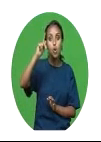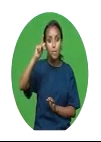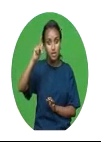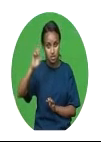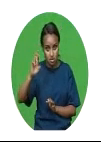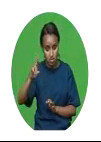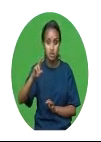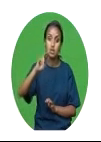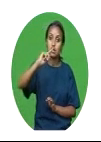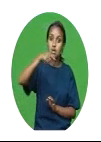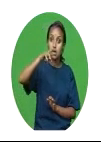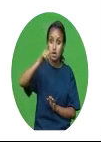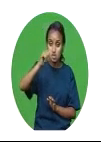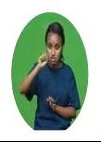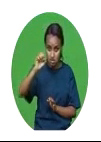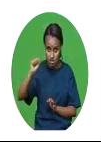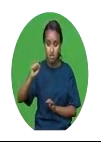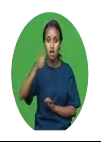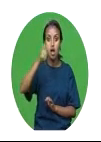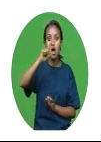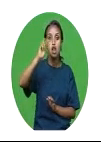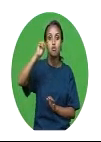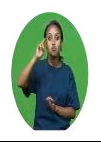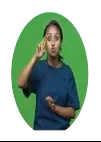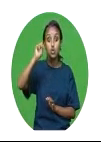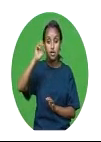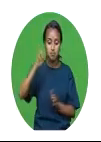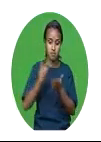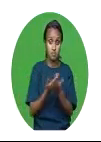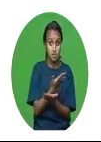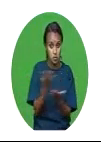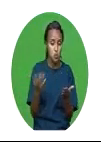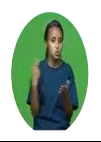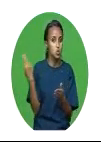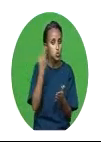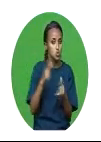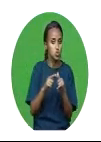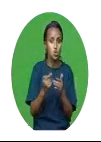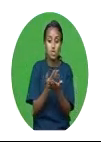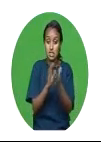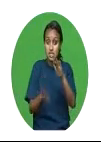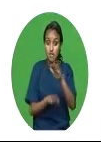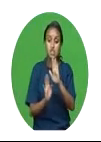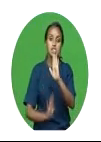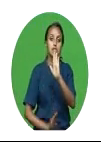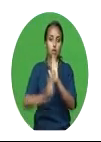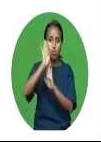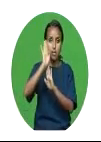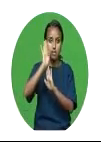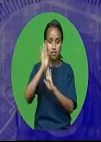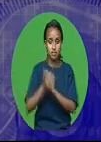brass, aluminium are some of the materials used for surface development.